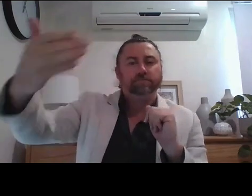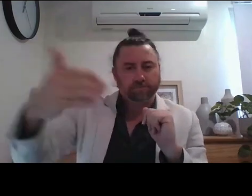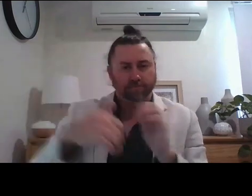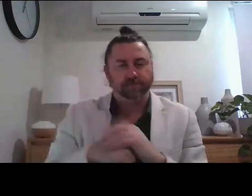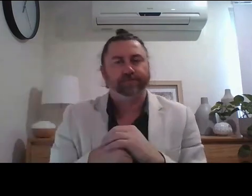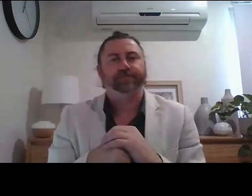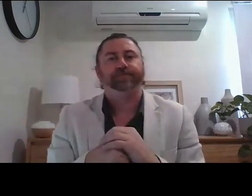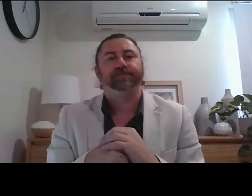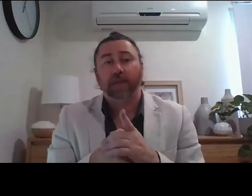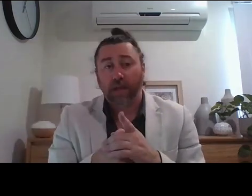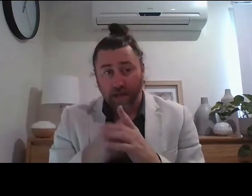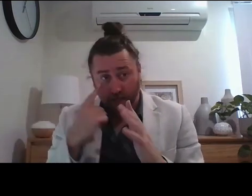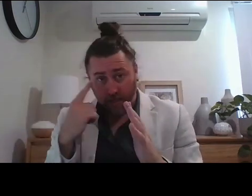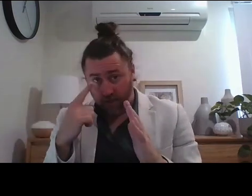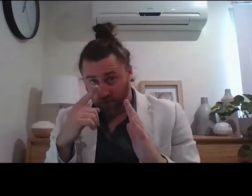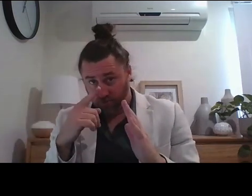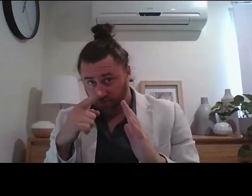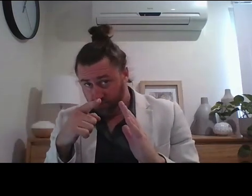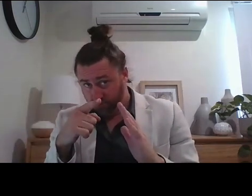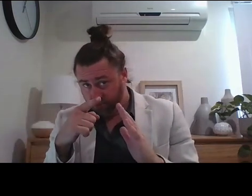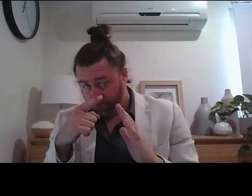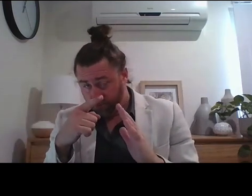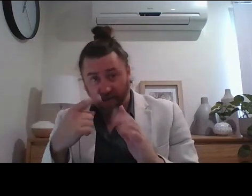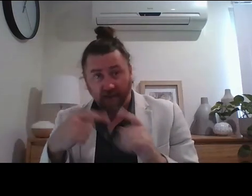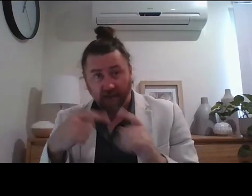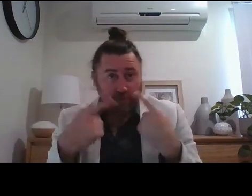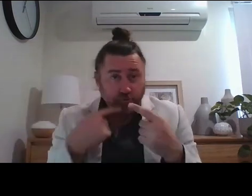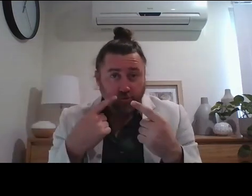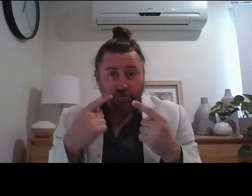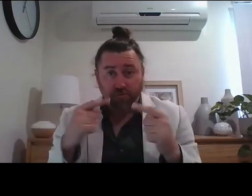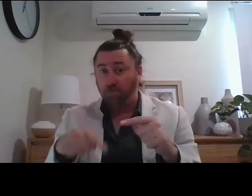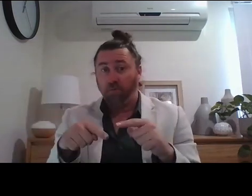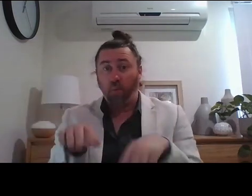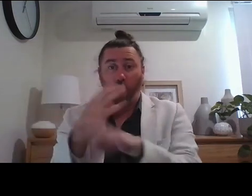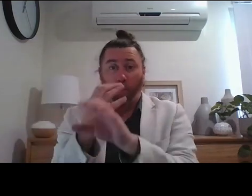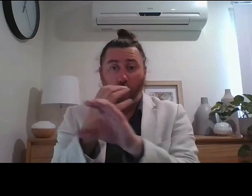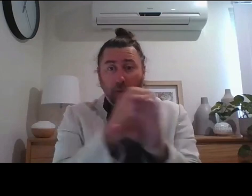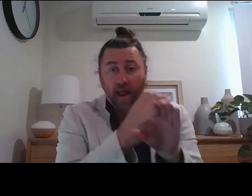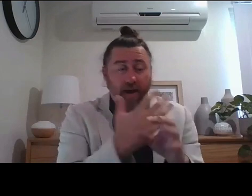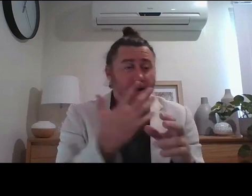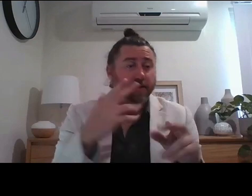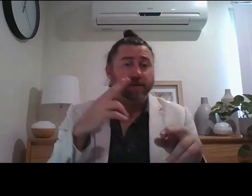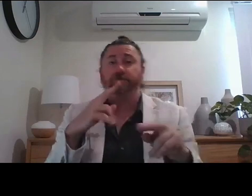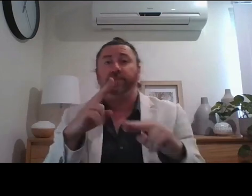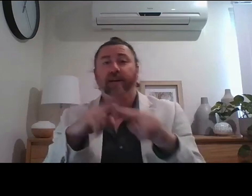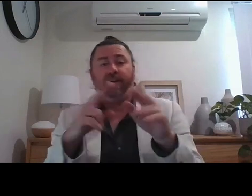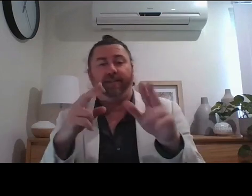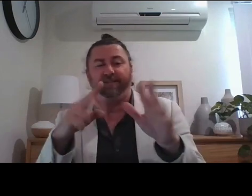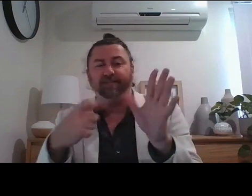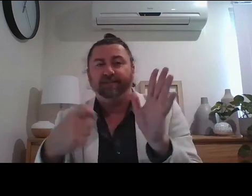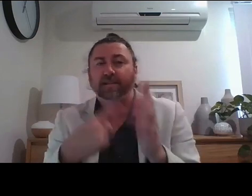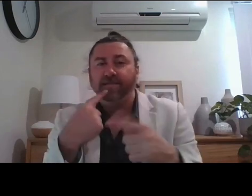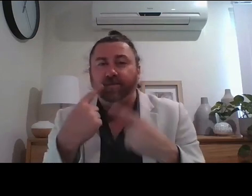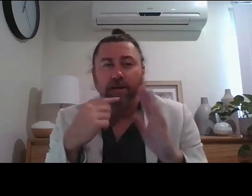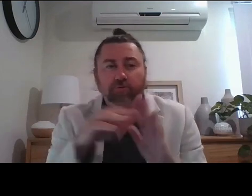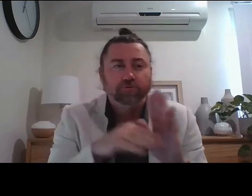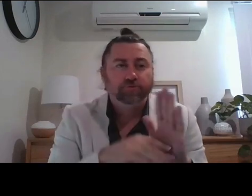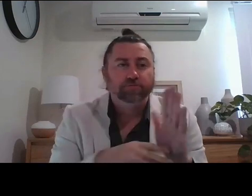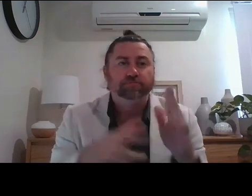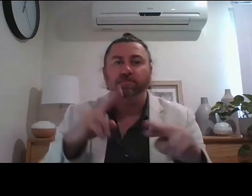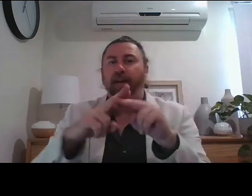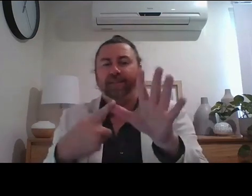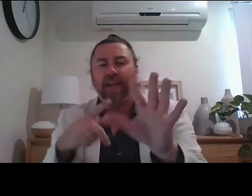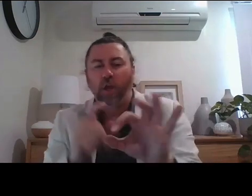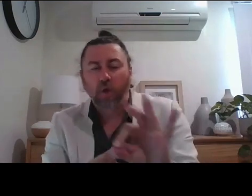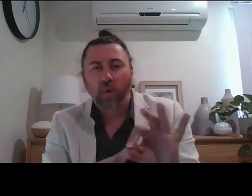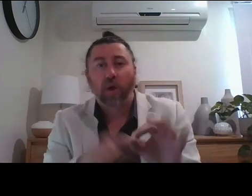to please read, watch the supporting materials, including this webinar, fact sheets, the FAQs, again, the how-to mini video